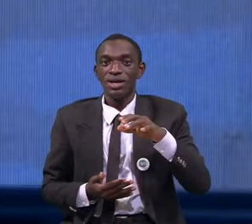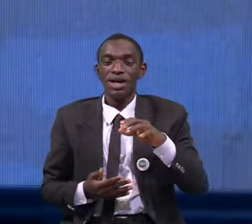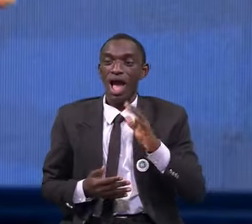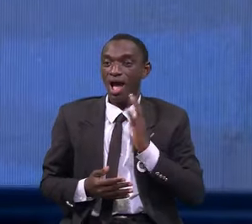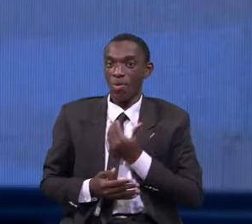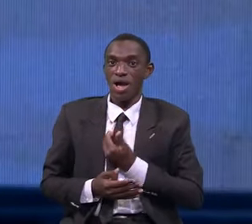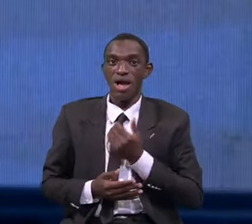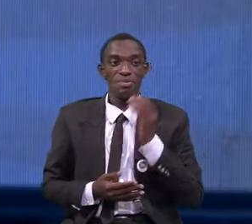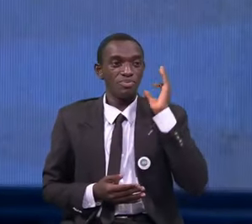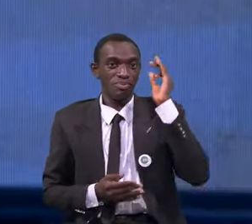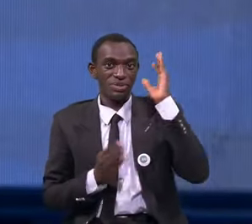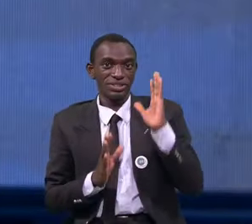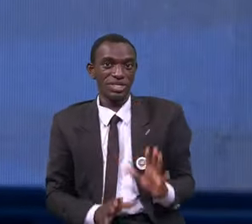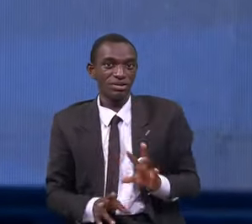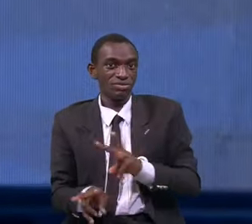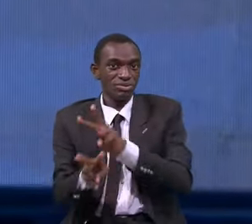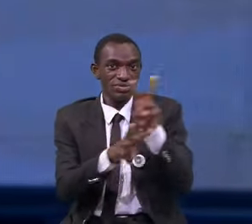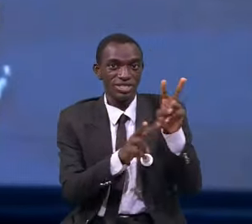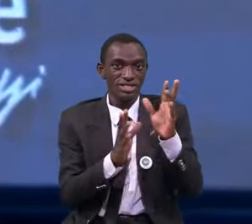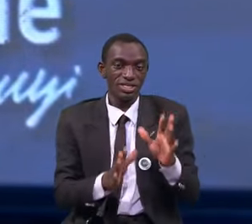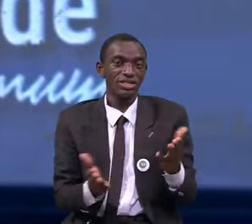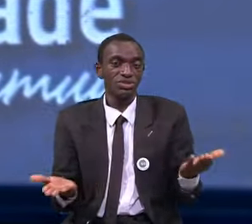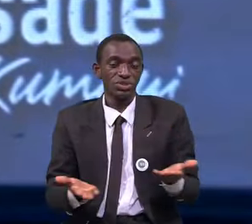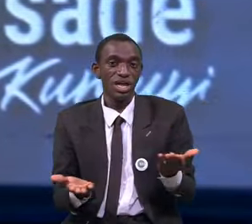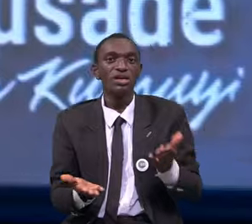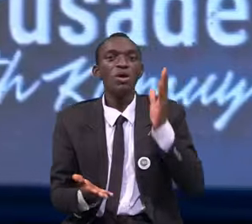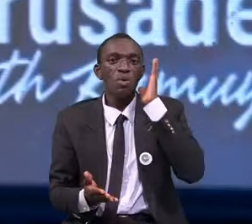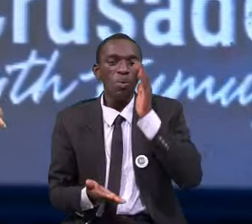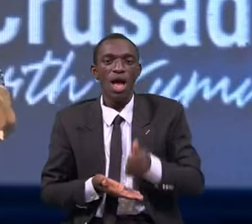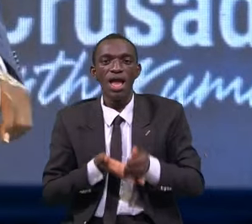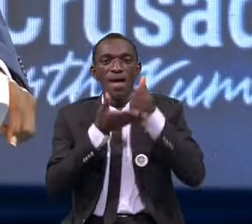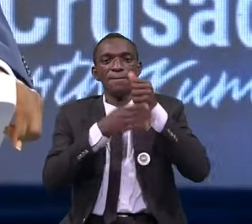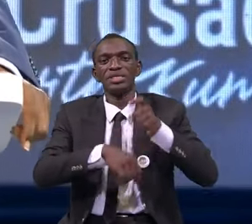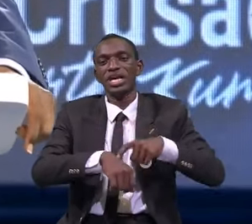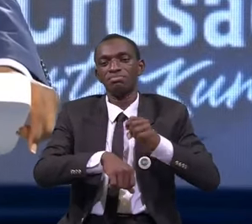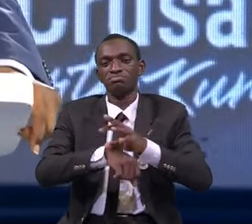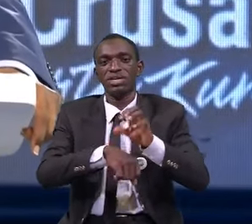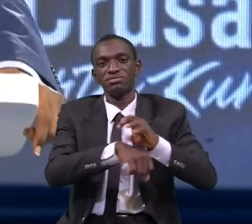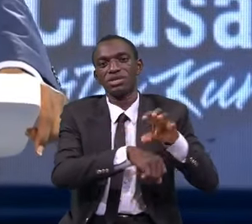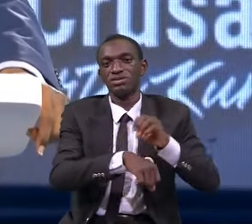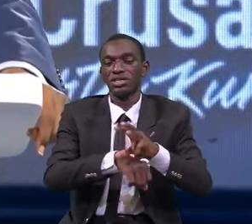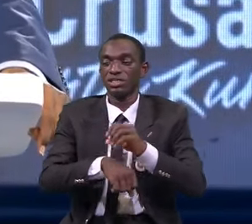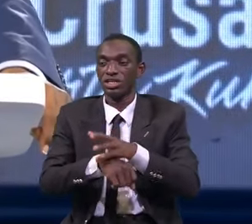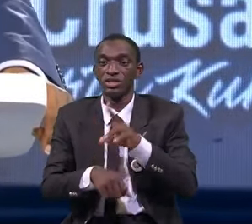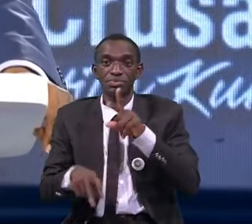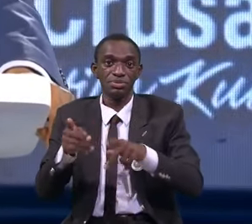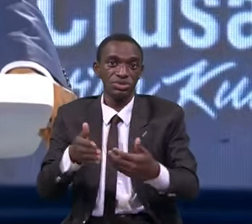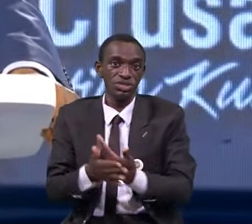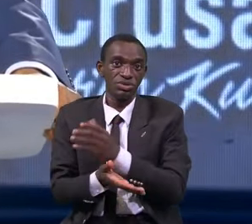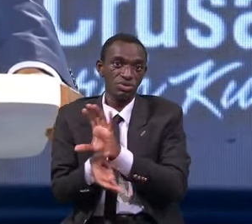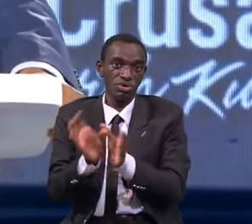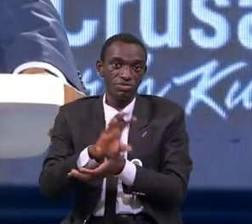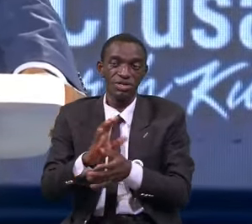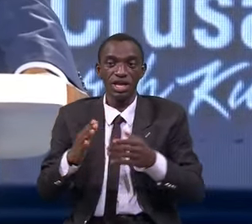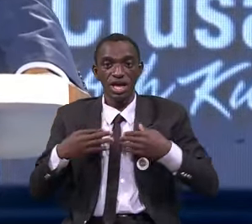Moderating overseer tonight will come and help us during this time of counseling. And after that, remember, I'm coming back